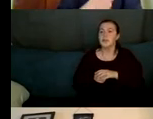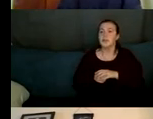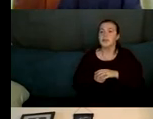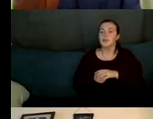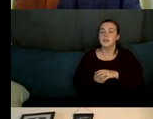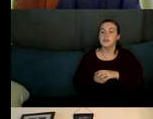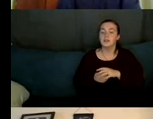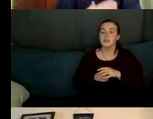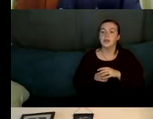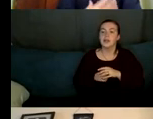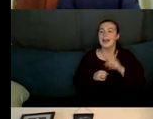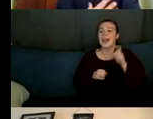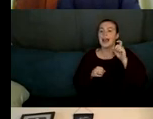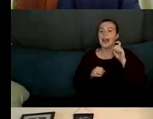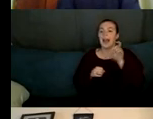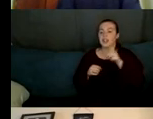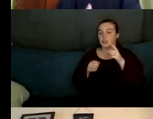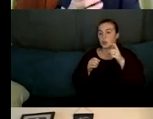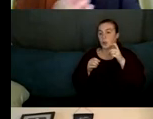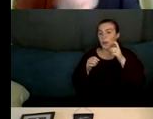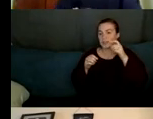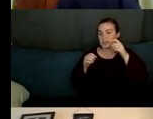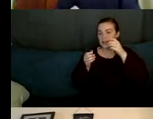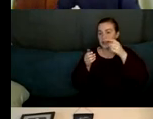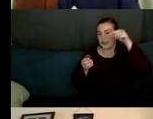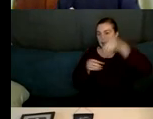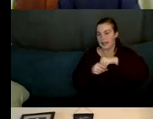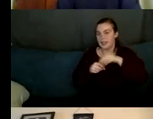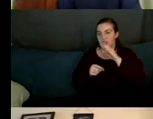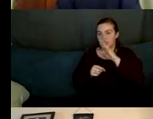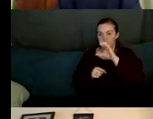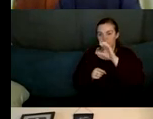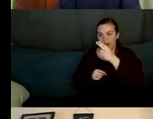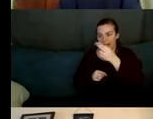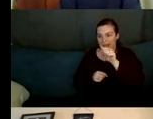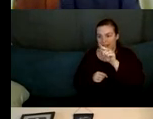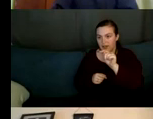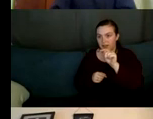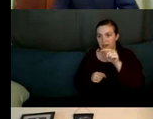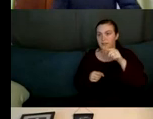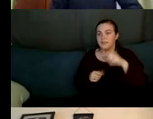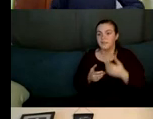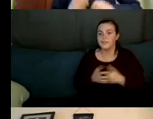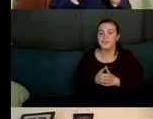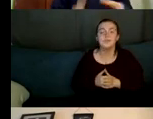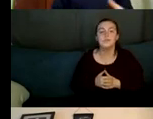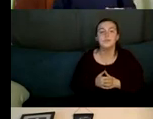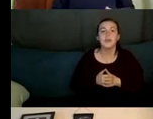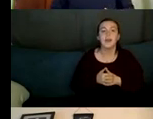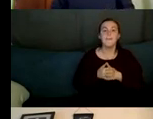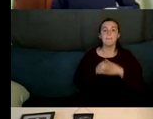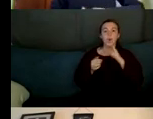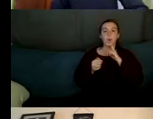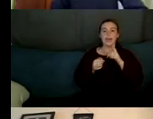during your actual event, one of the most useful ways to use that to communicate is to give some sort of real-time, hey, starting in